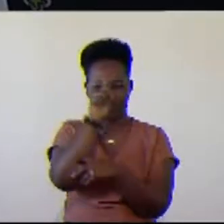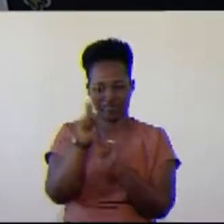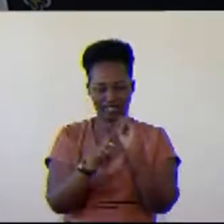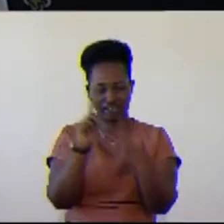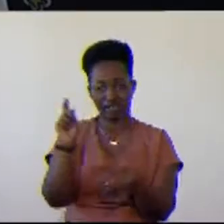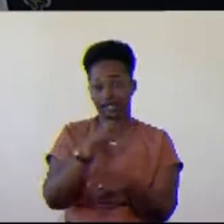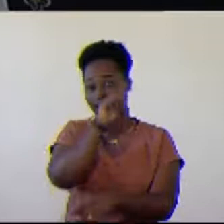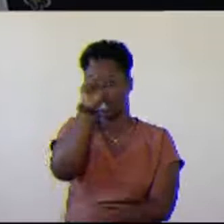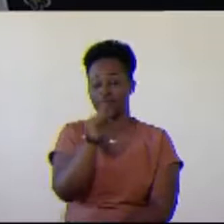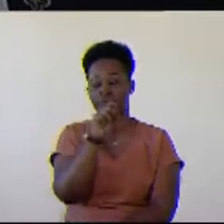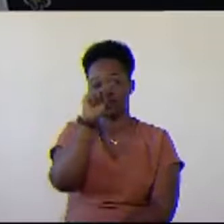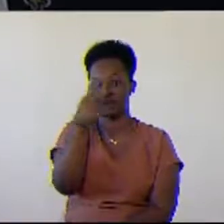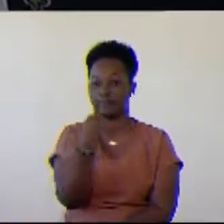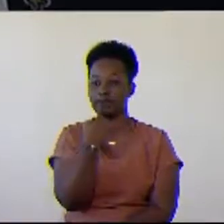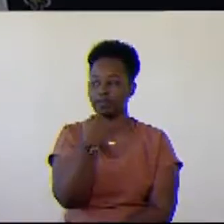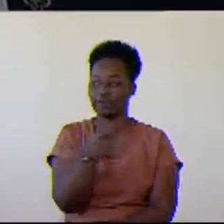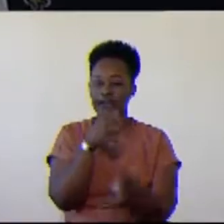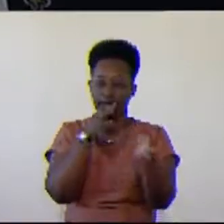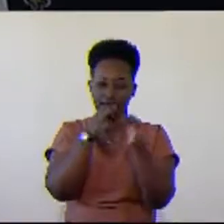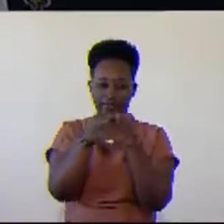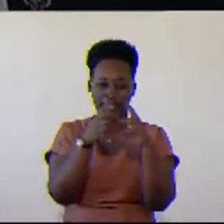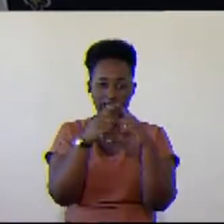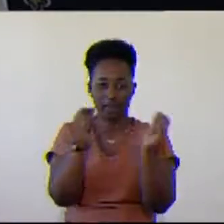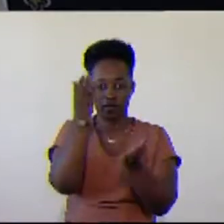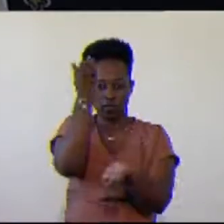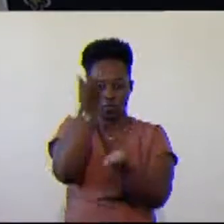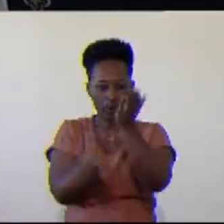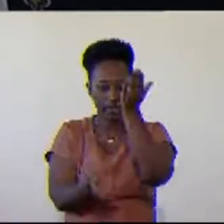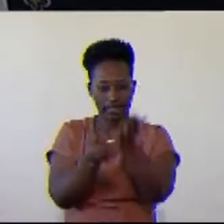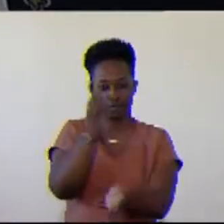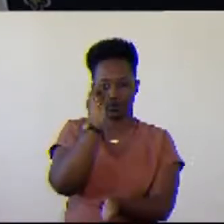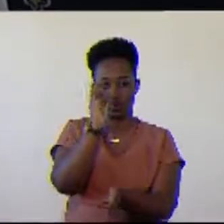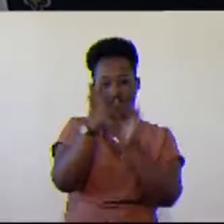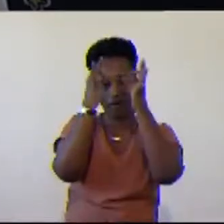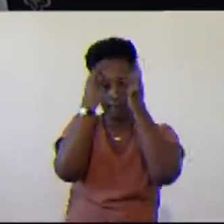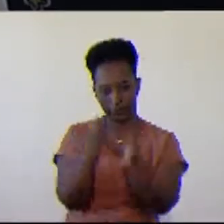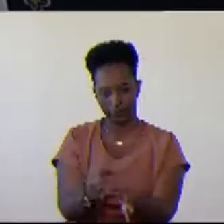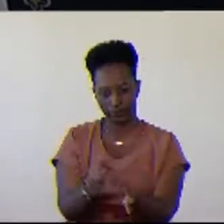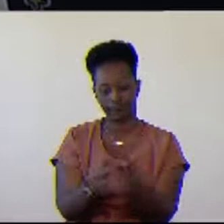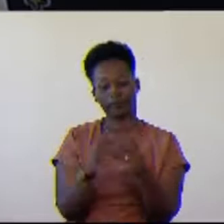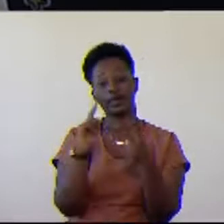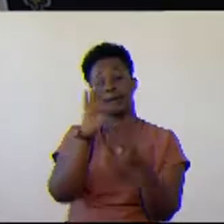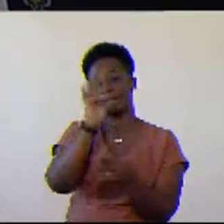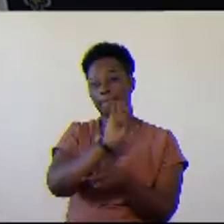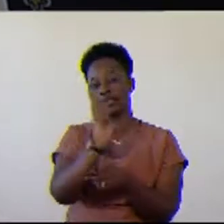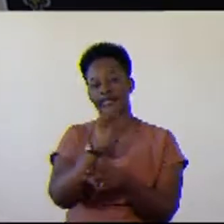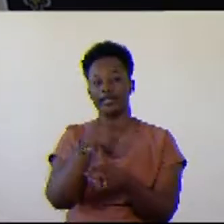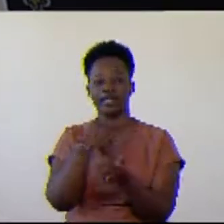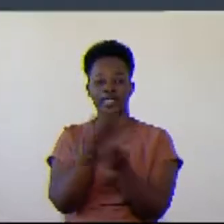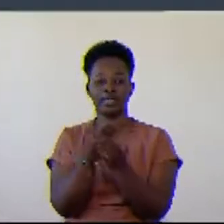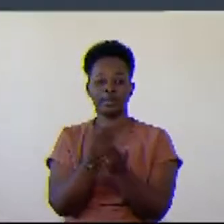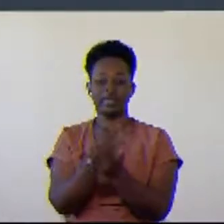of them is, define the term weight of a body. B, outline any